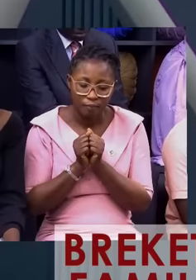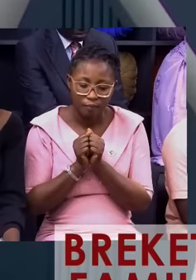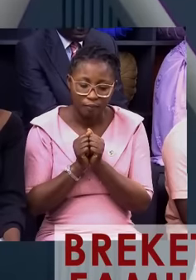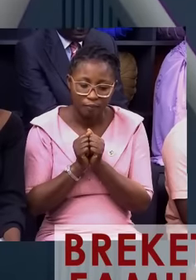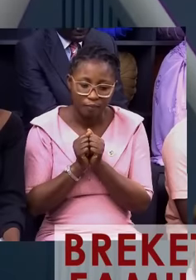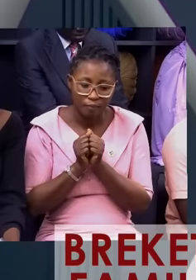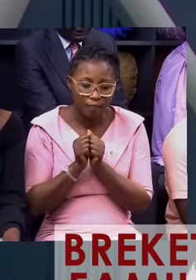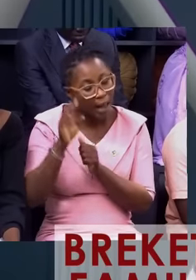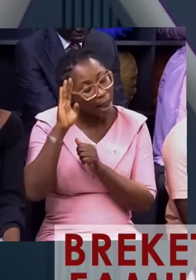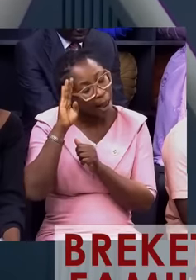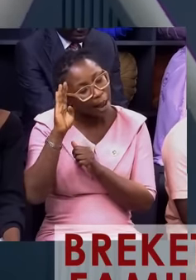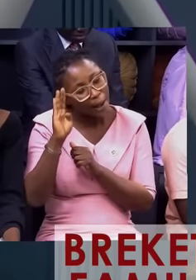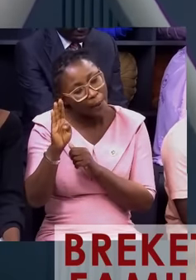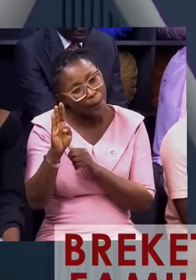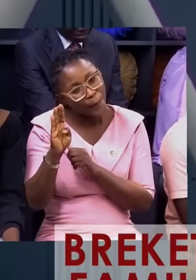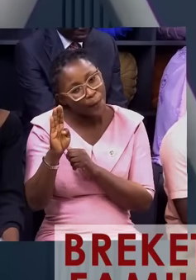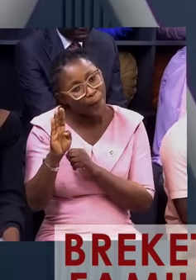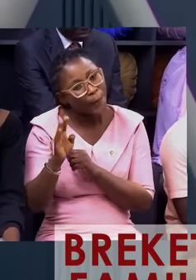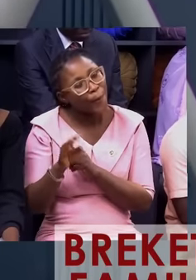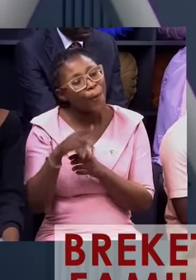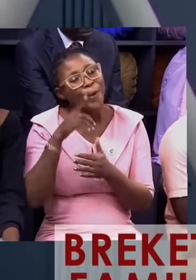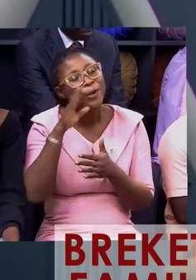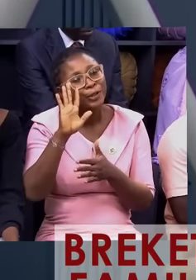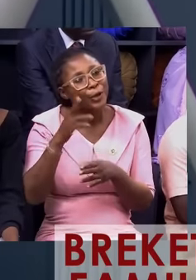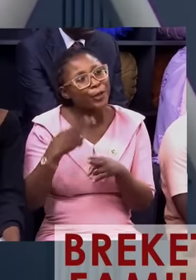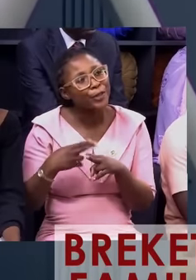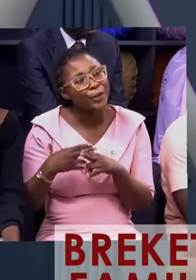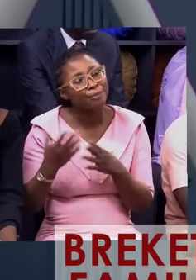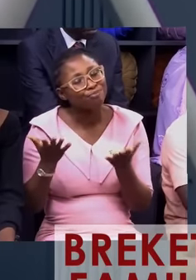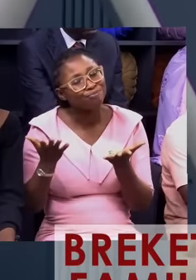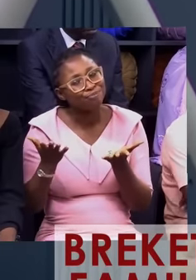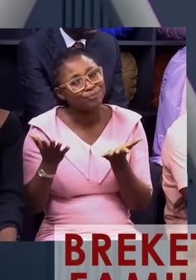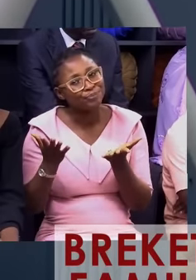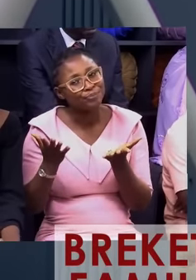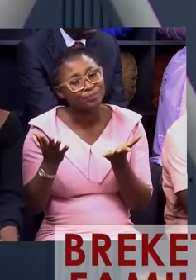now hello hello wa be your